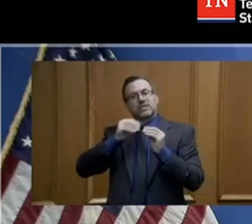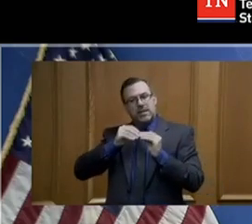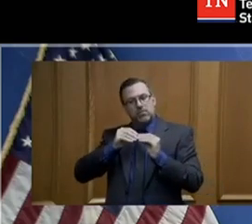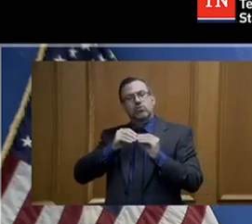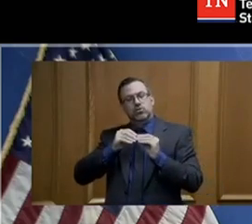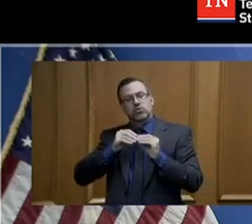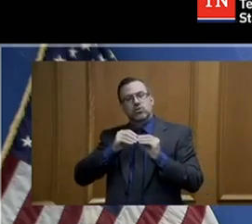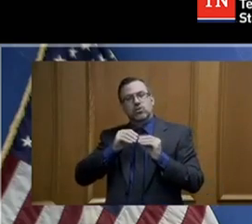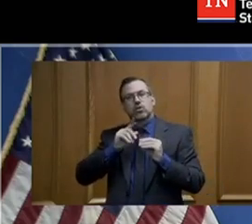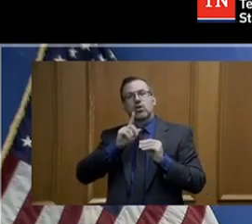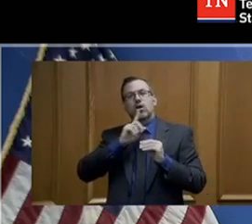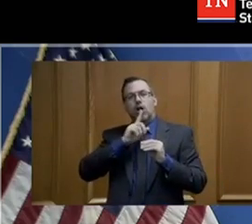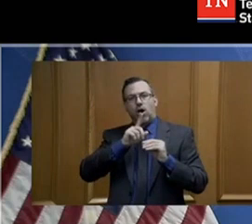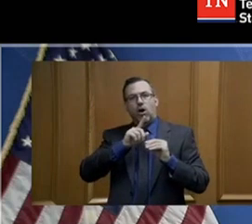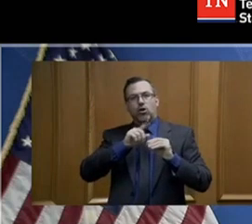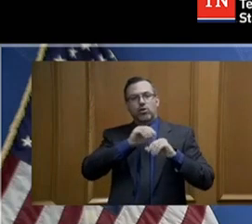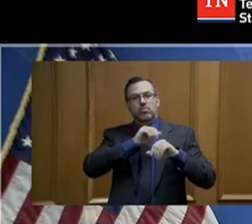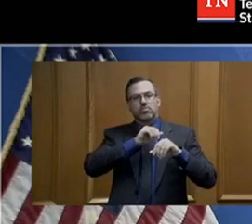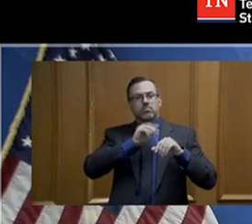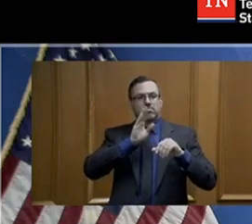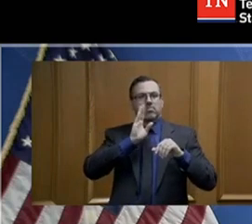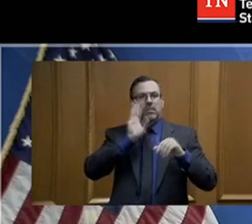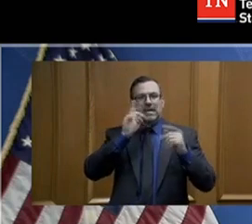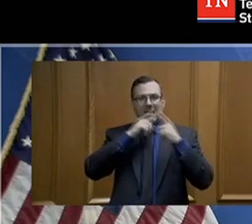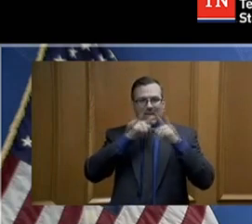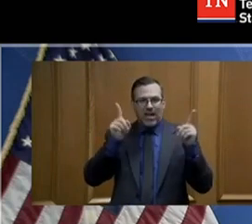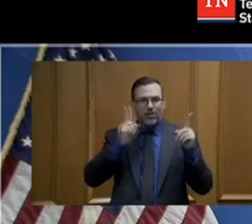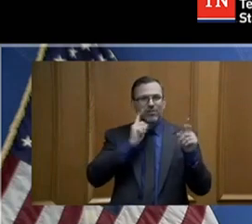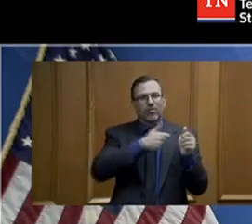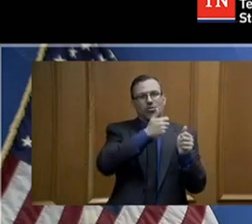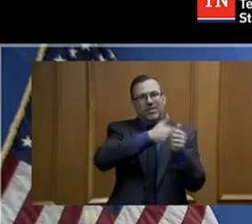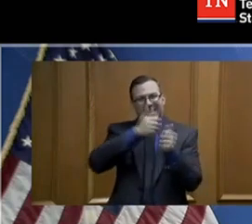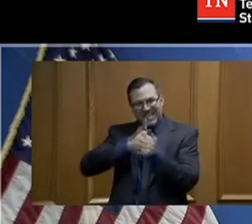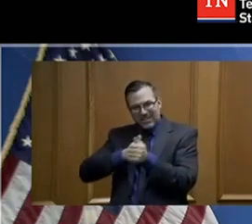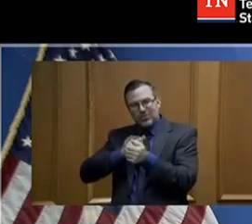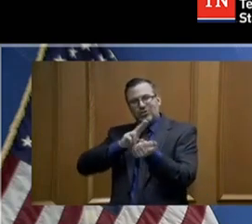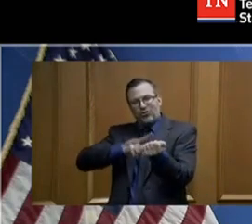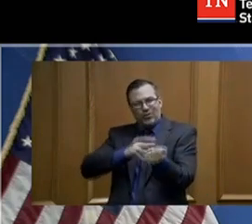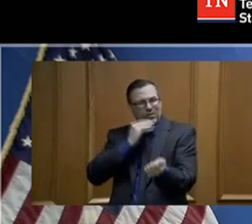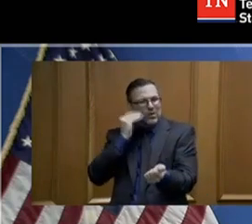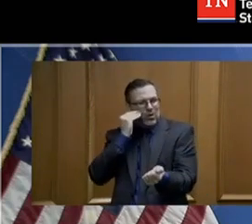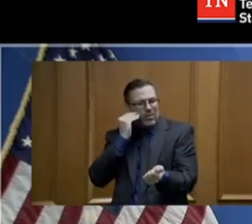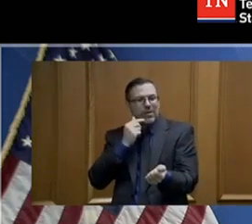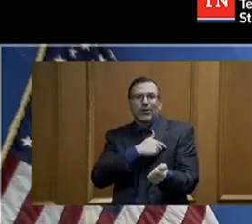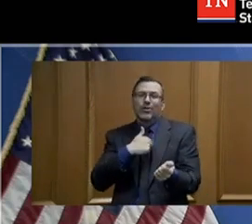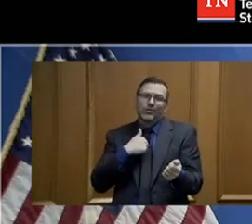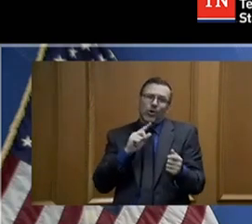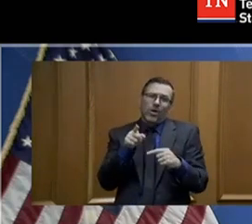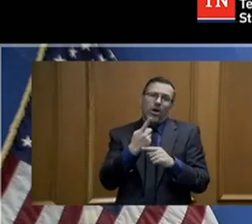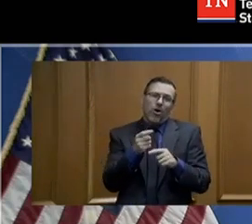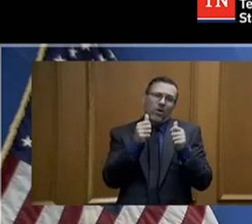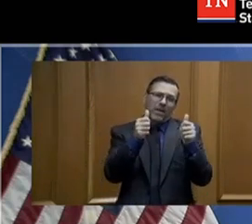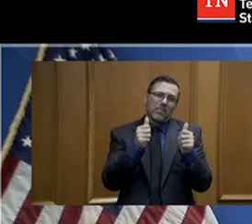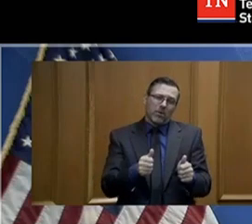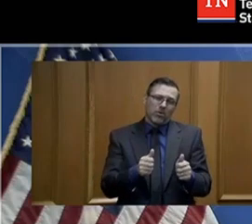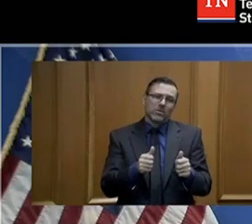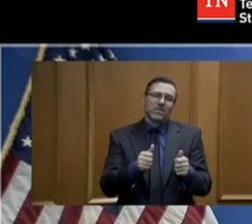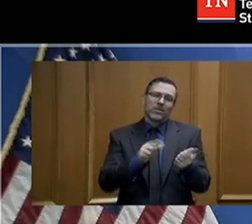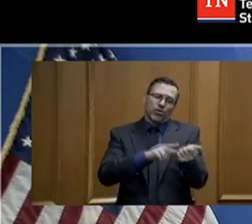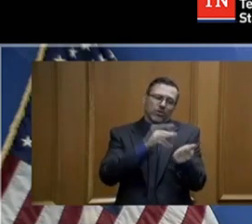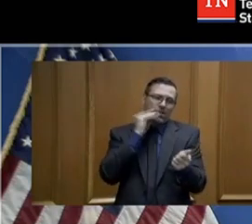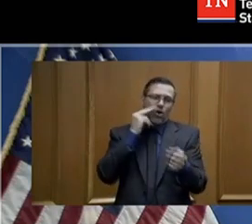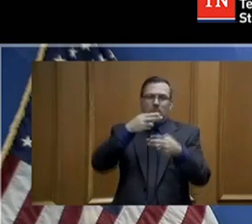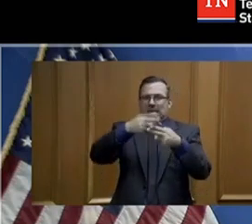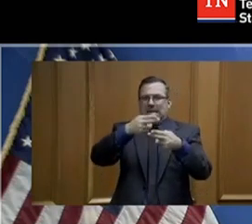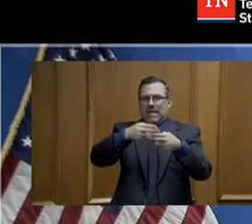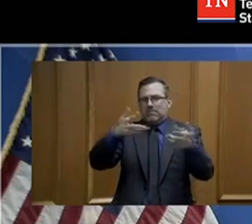going out per facility. And so we're just posting those facility names for the public's benefit. And